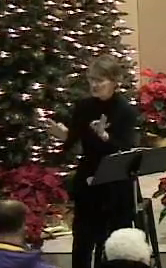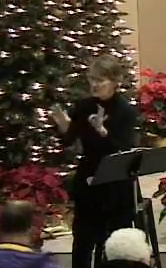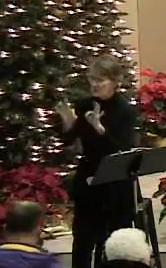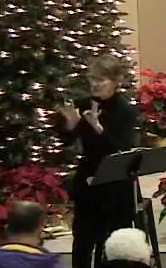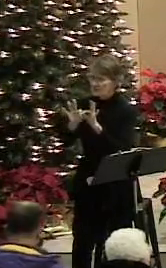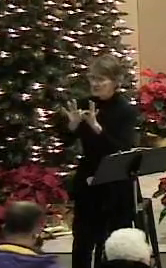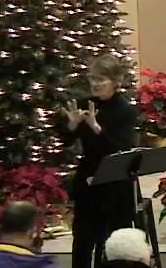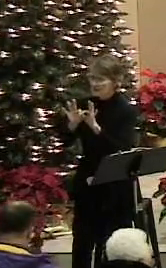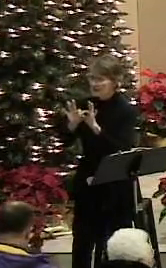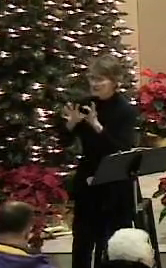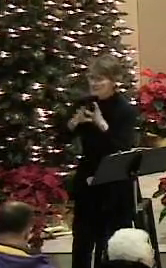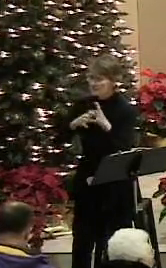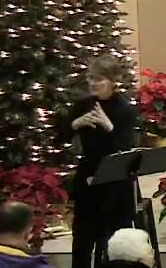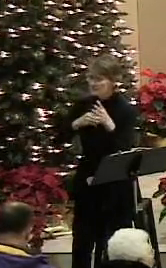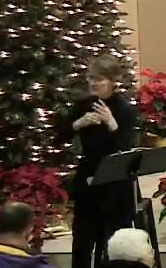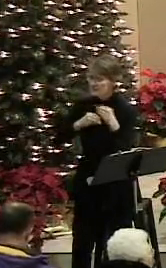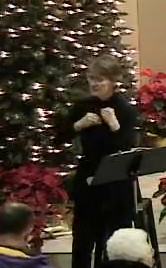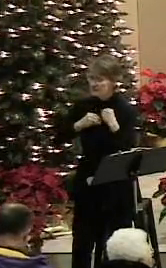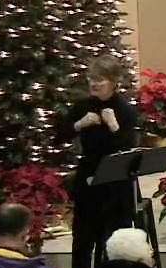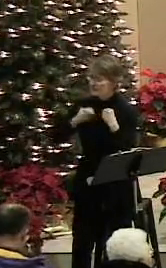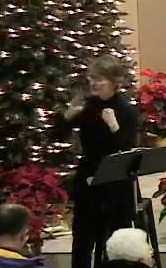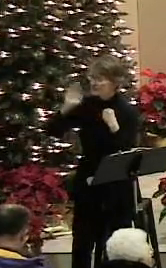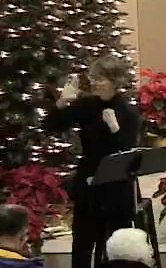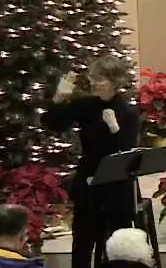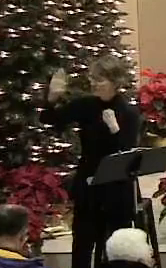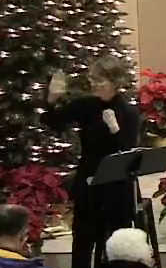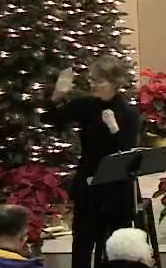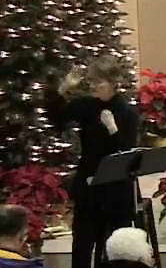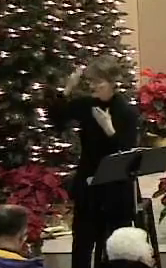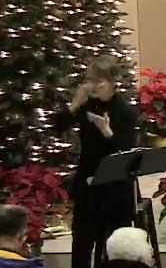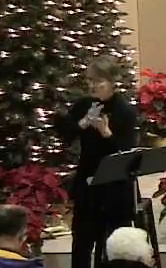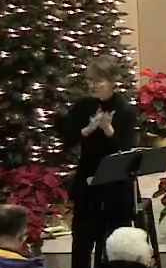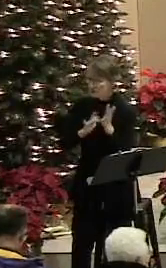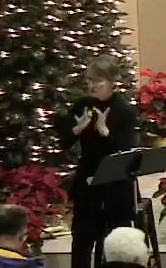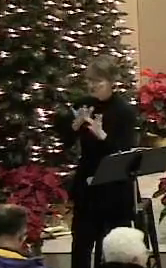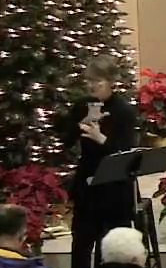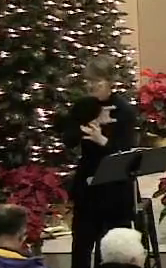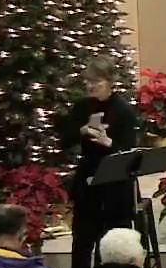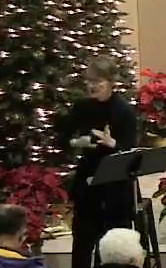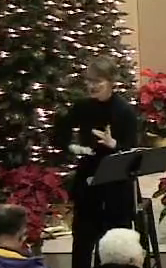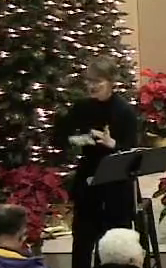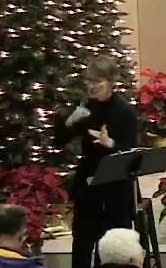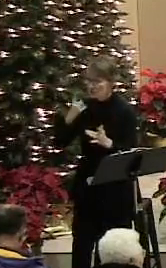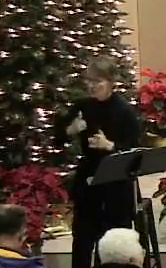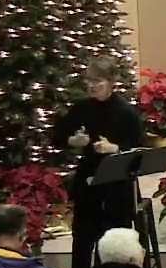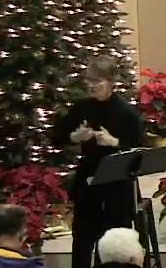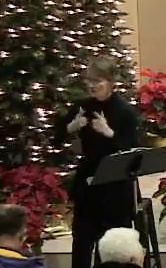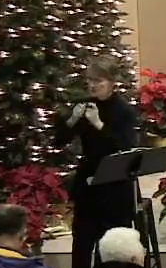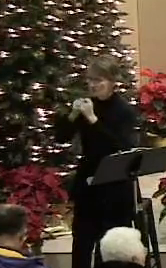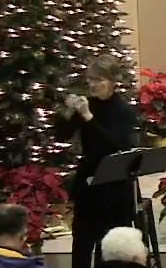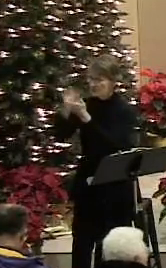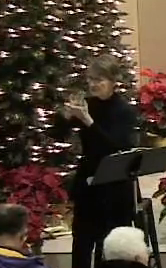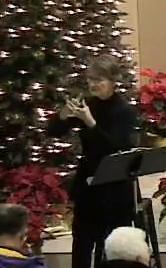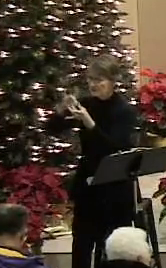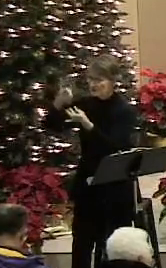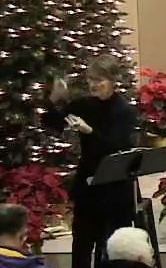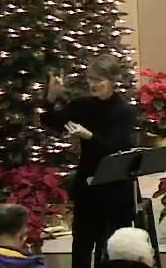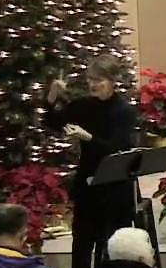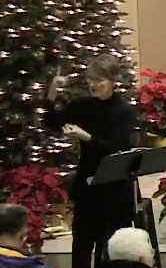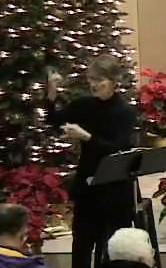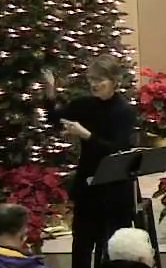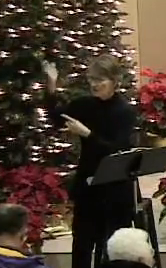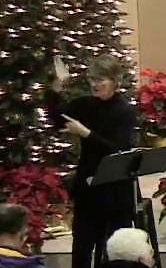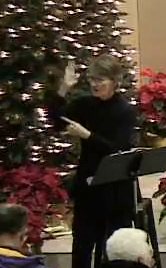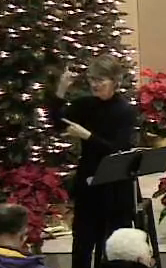of life, our Lord Jesus Christ, your Son, who lives and reigns with you in the unity of the Holy